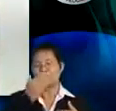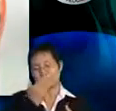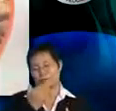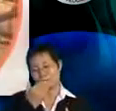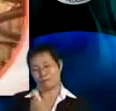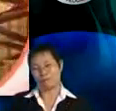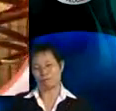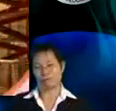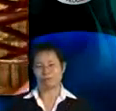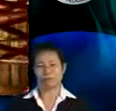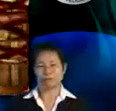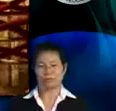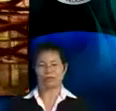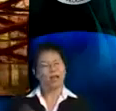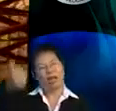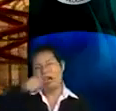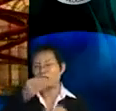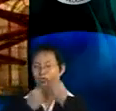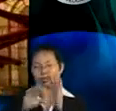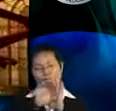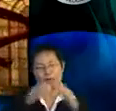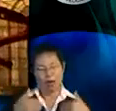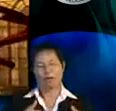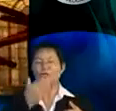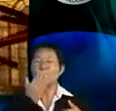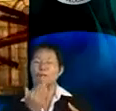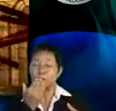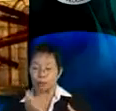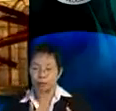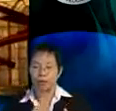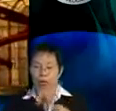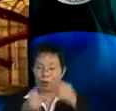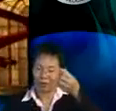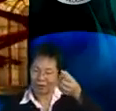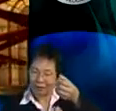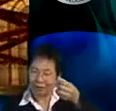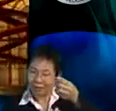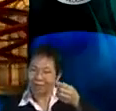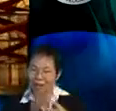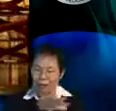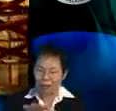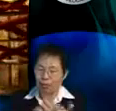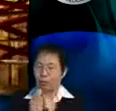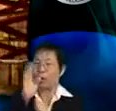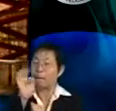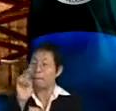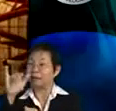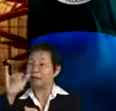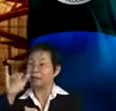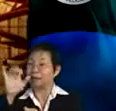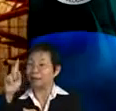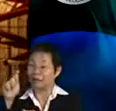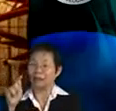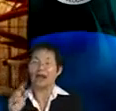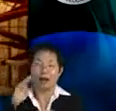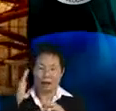glucose. Any food sample that contains glucose, when heated and mixed with Benedict's solution,